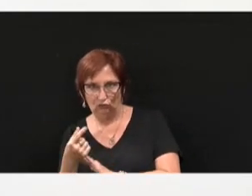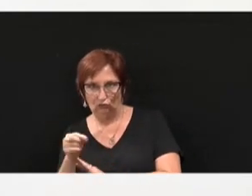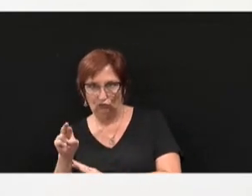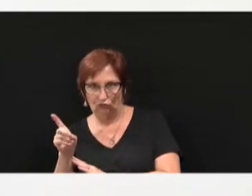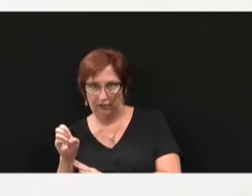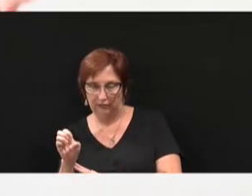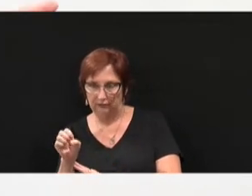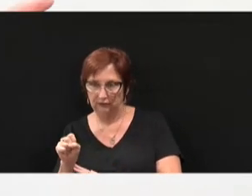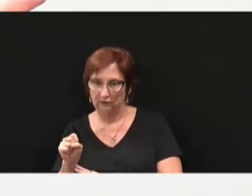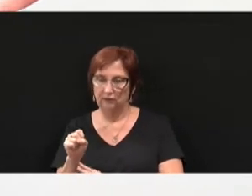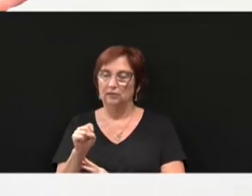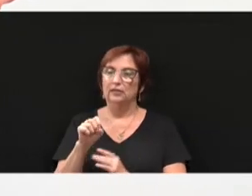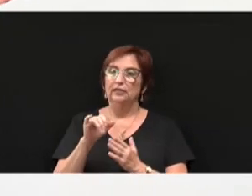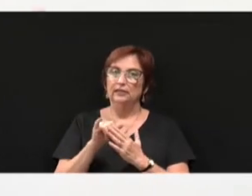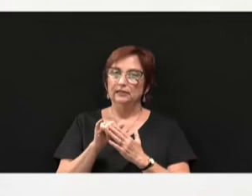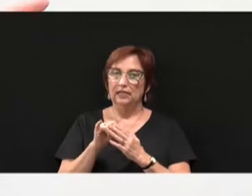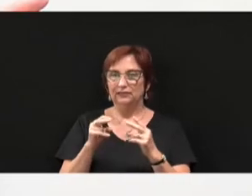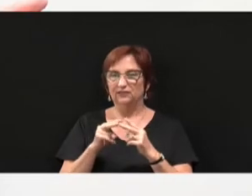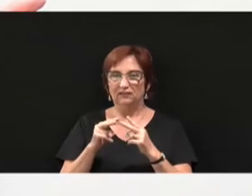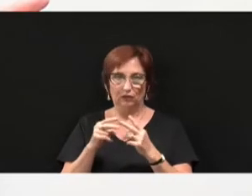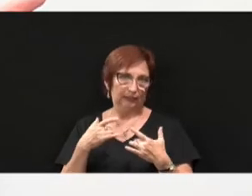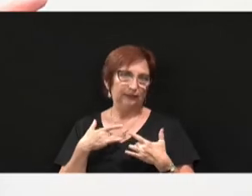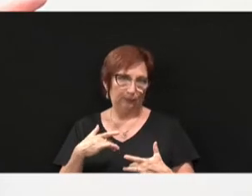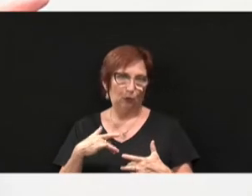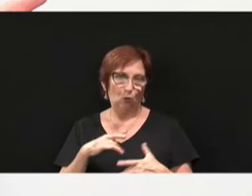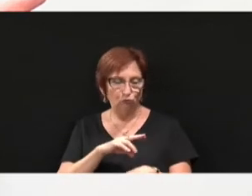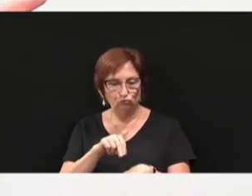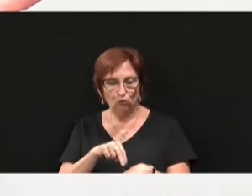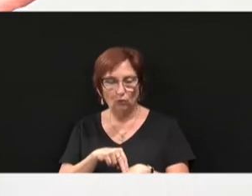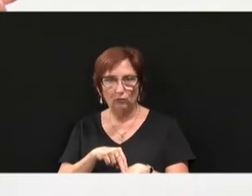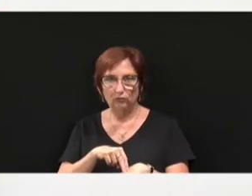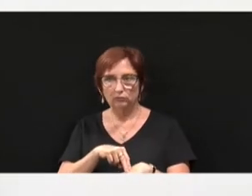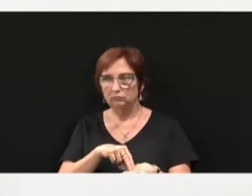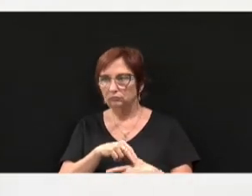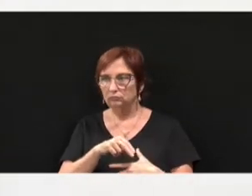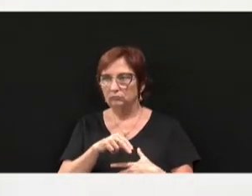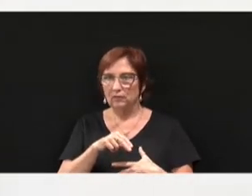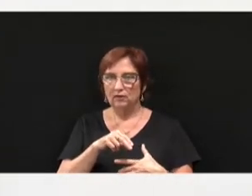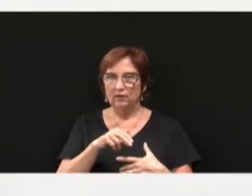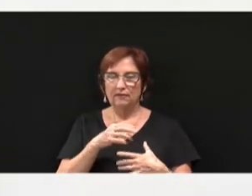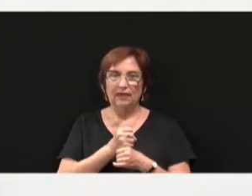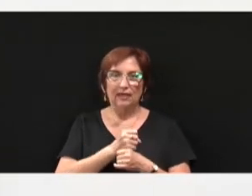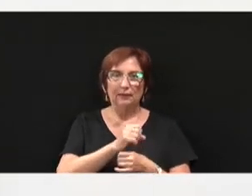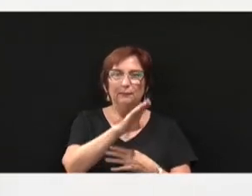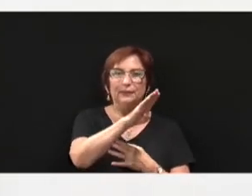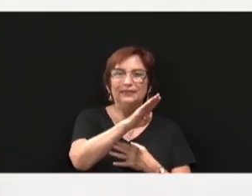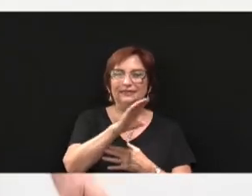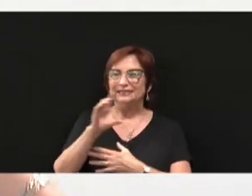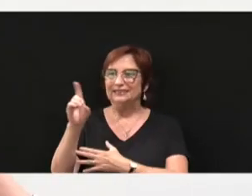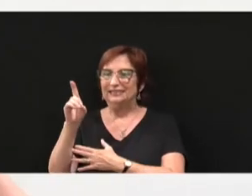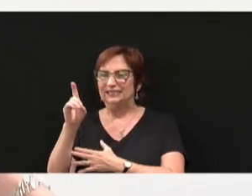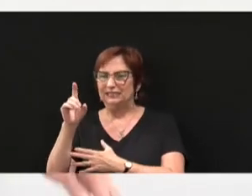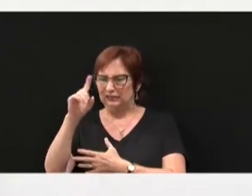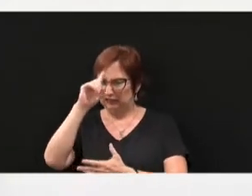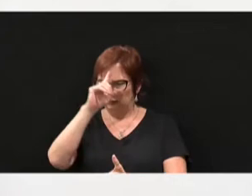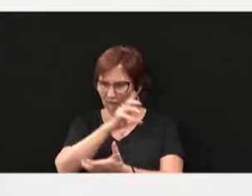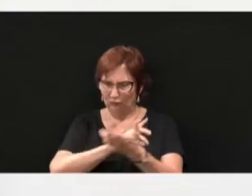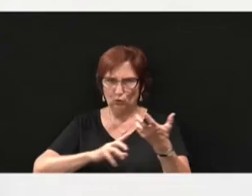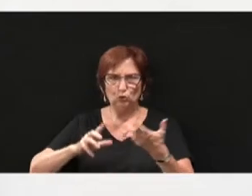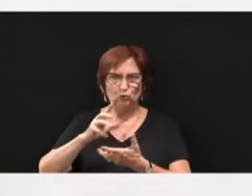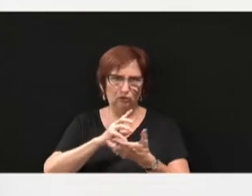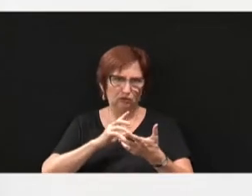And that's very typical that they get B's and D's confused when it is still occurring